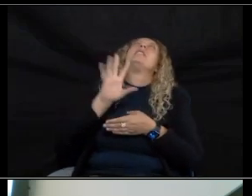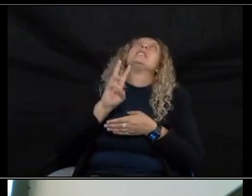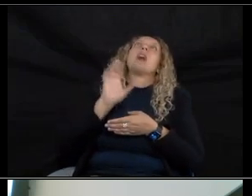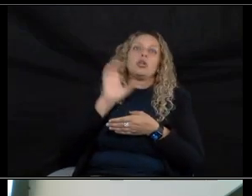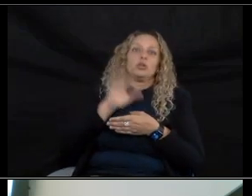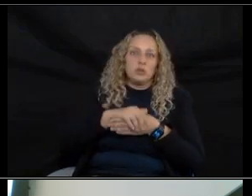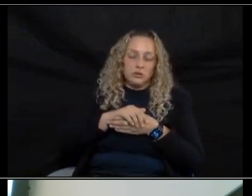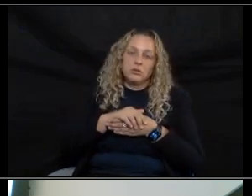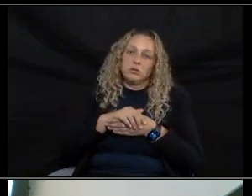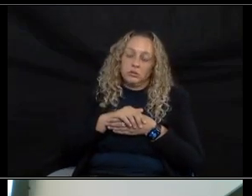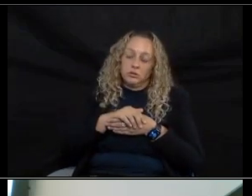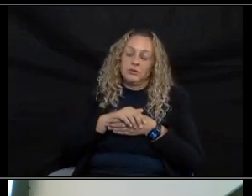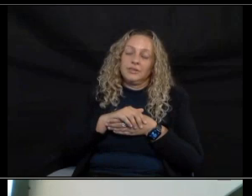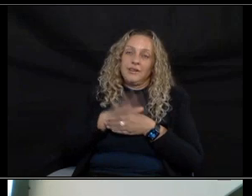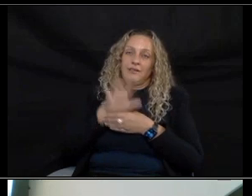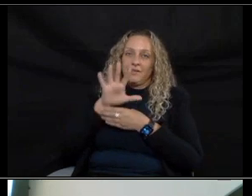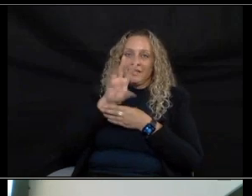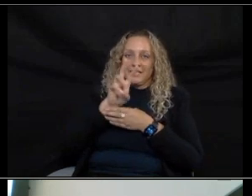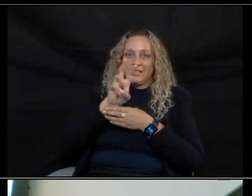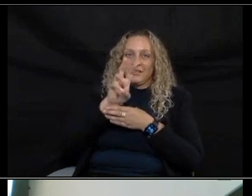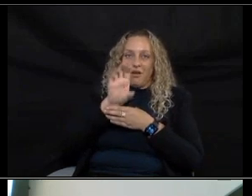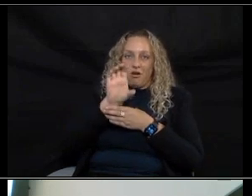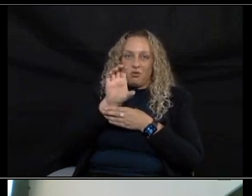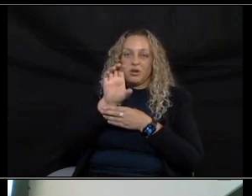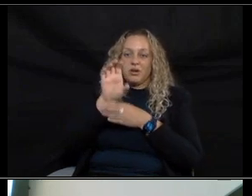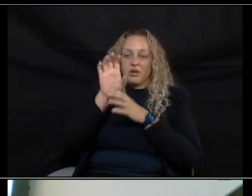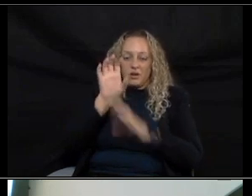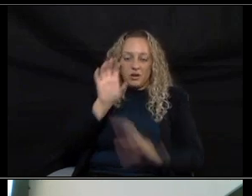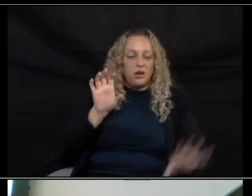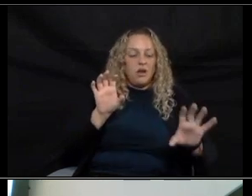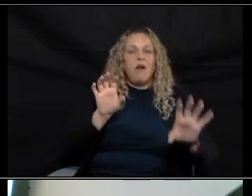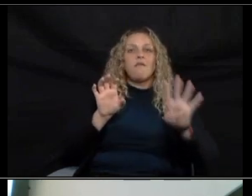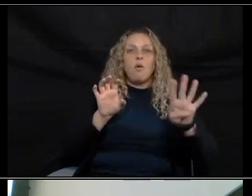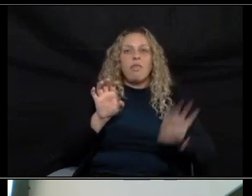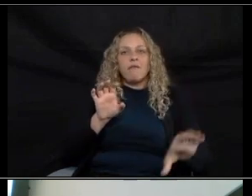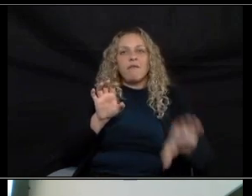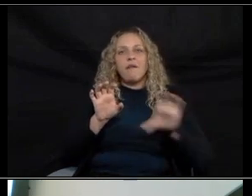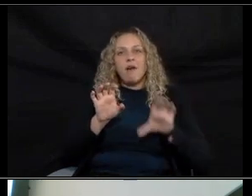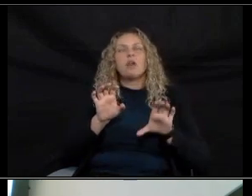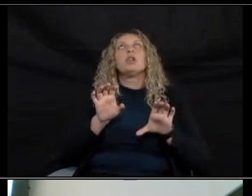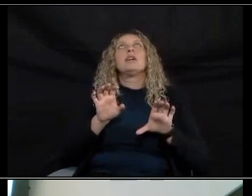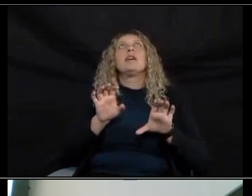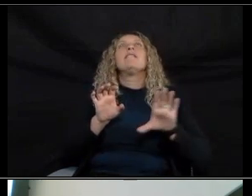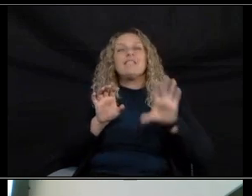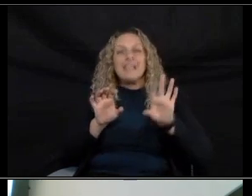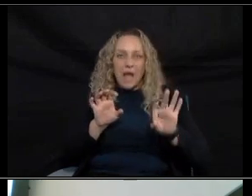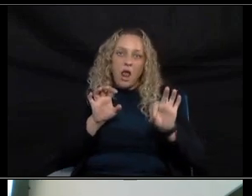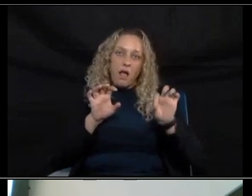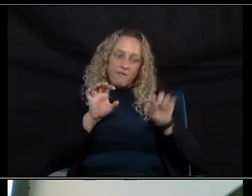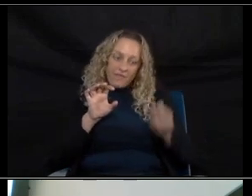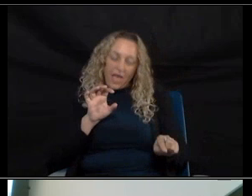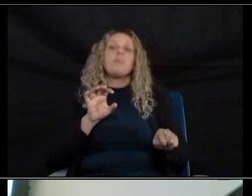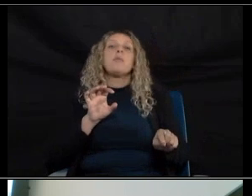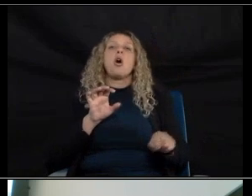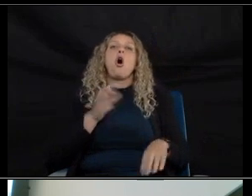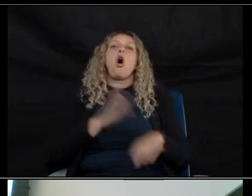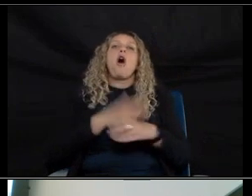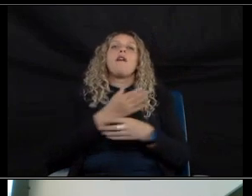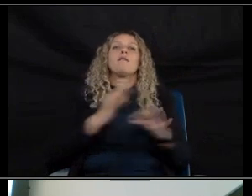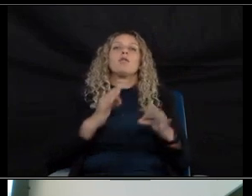5,600. Of those 5,600 students, roughly 4,559 of them are on a free